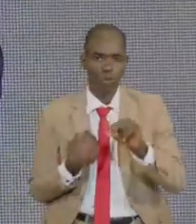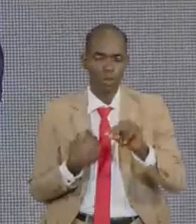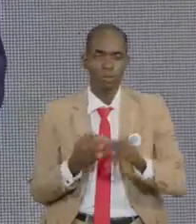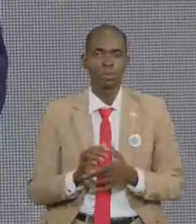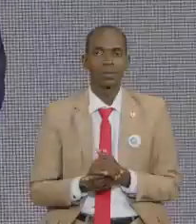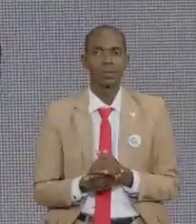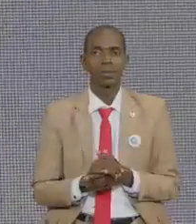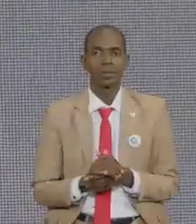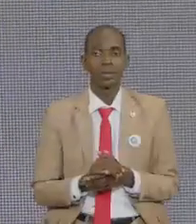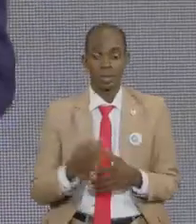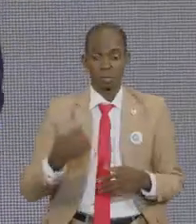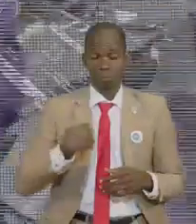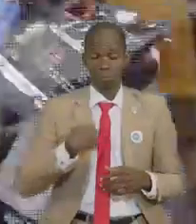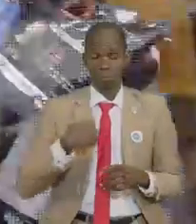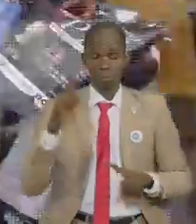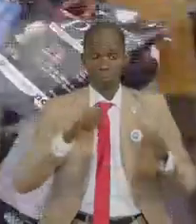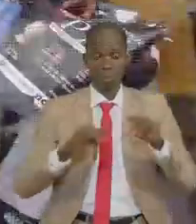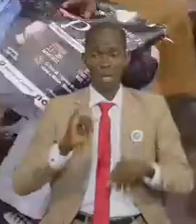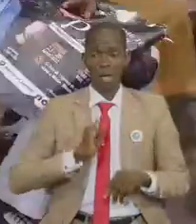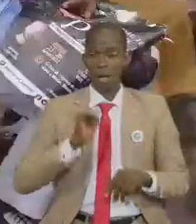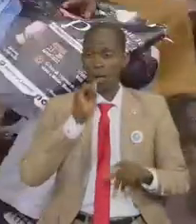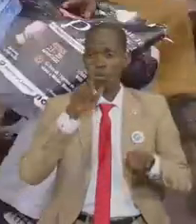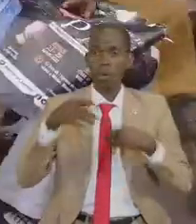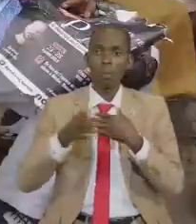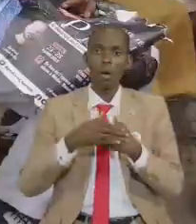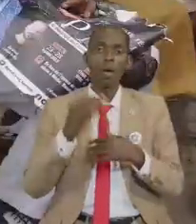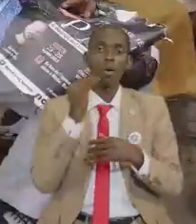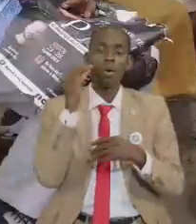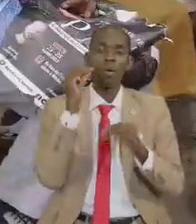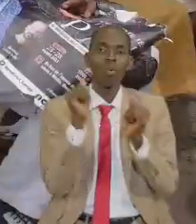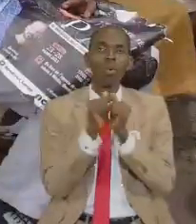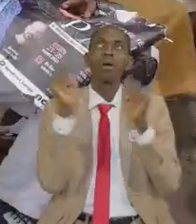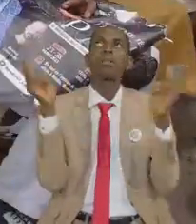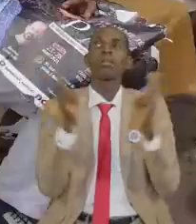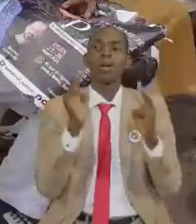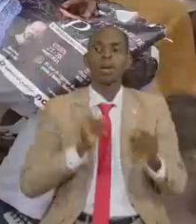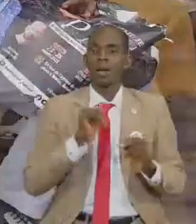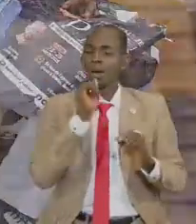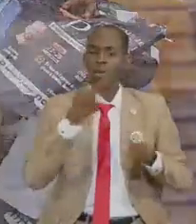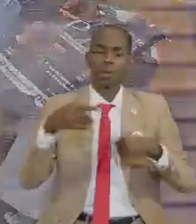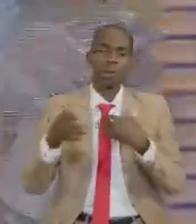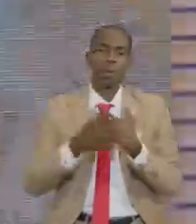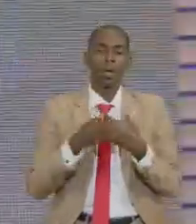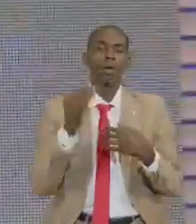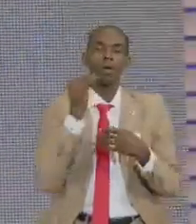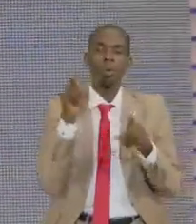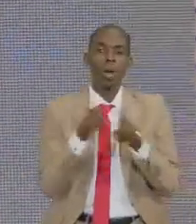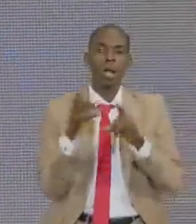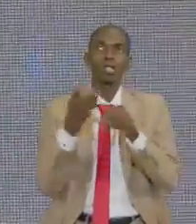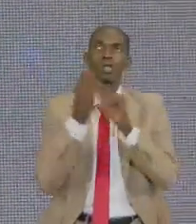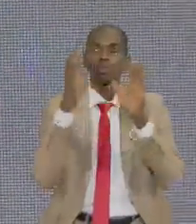I'm going back with victory. I'm going back with triumph. I'm going back with